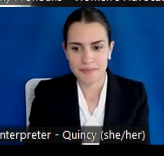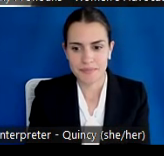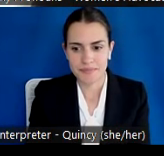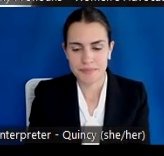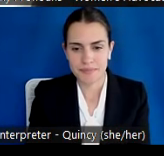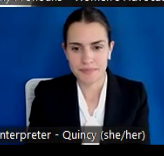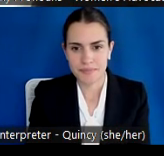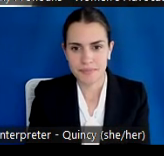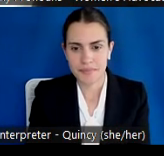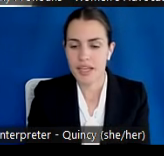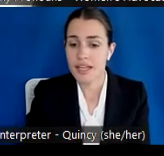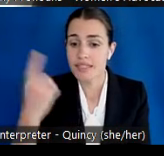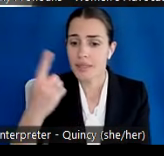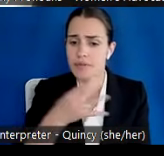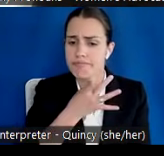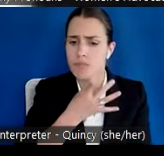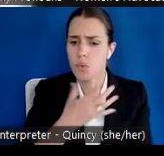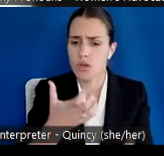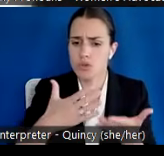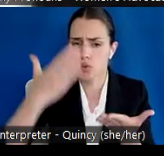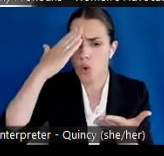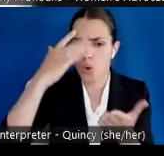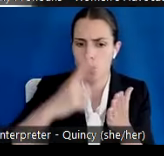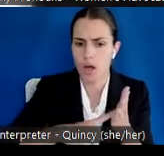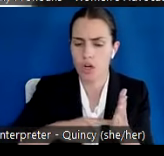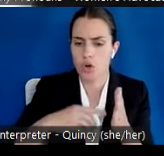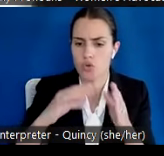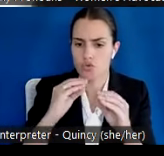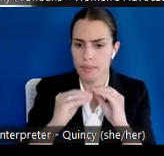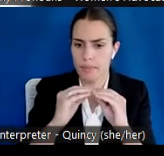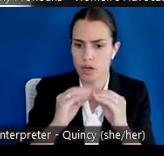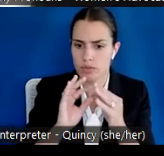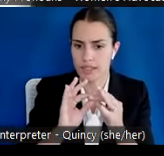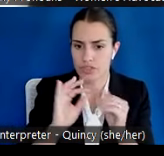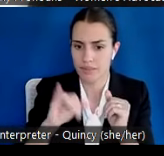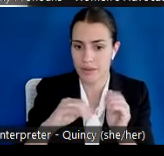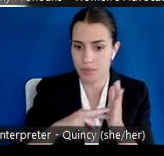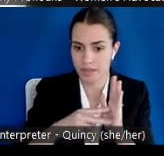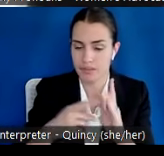Someone wants to know what repair relationship means. So if we kind of go back to this,